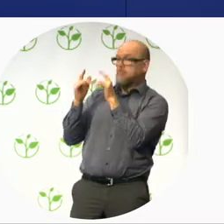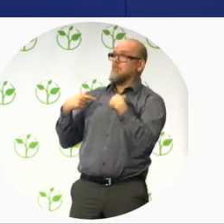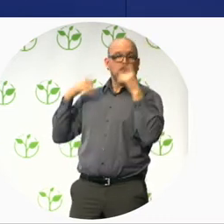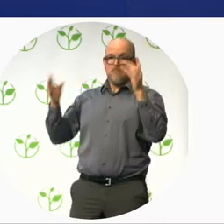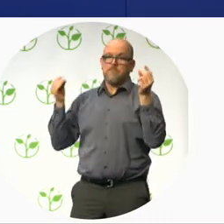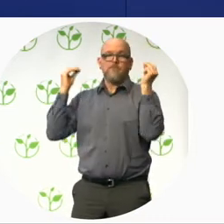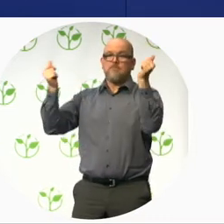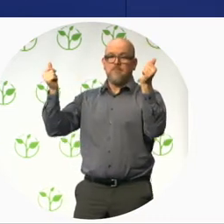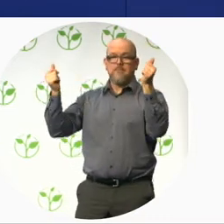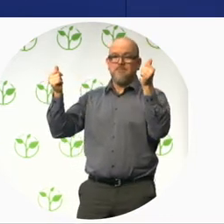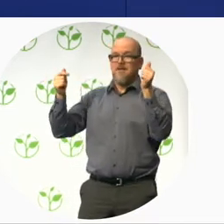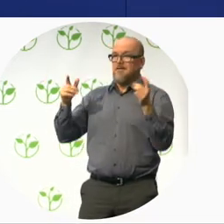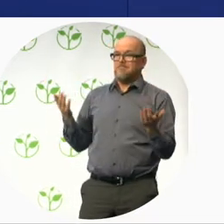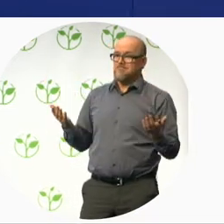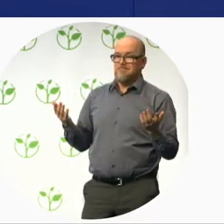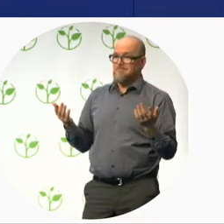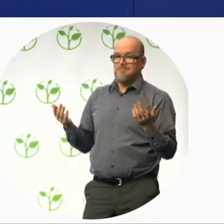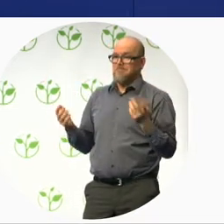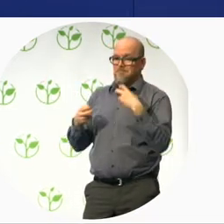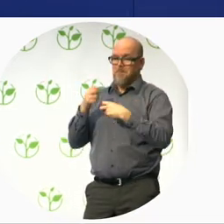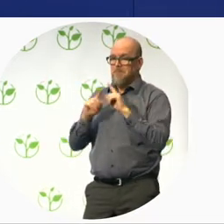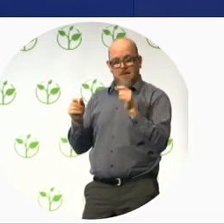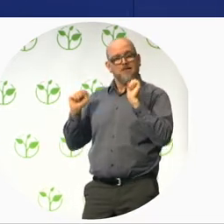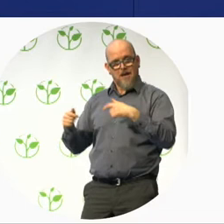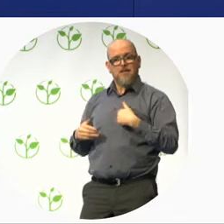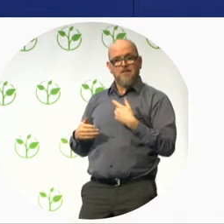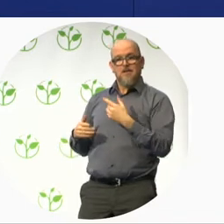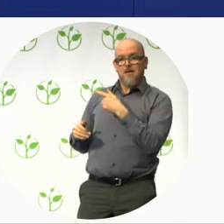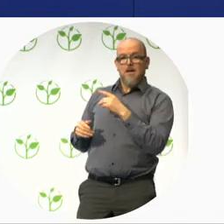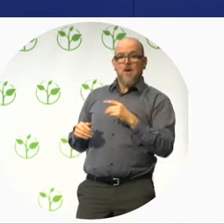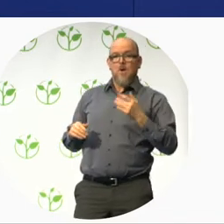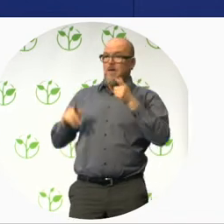you're wonderful people. Lady in white.